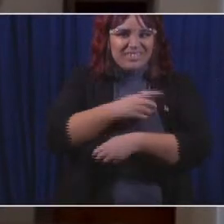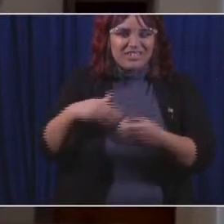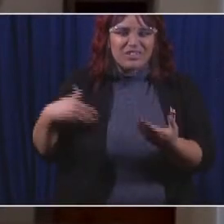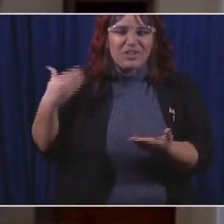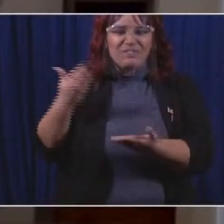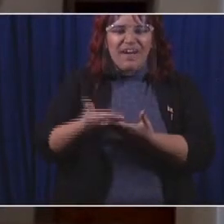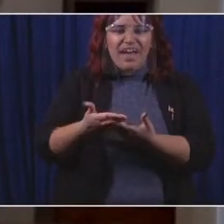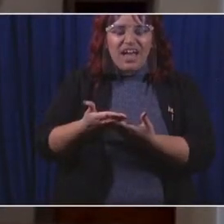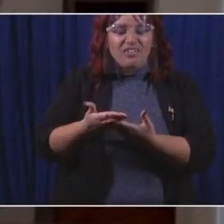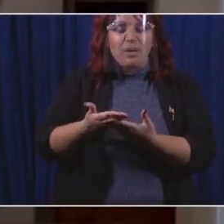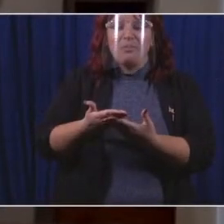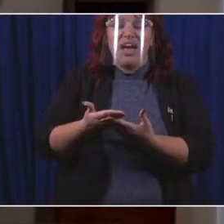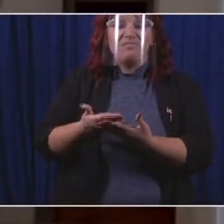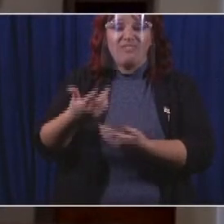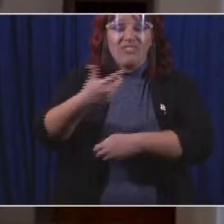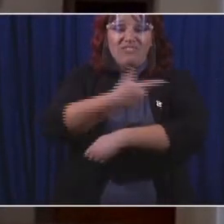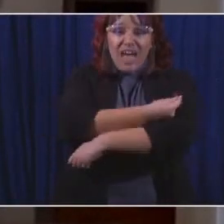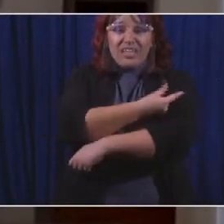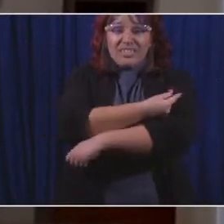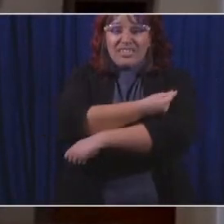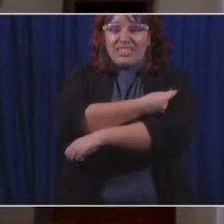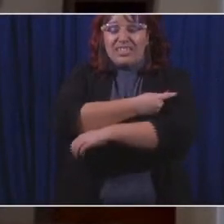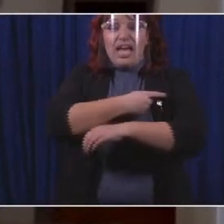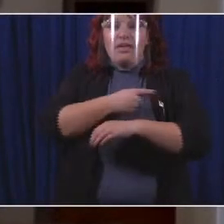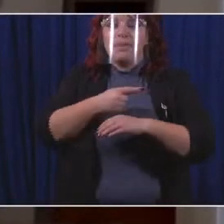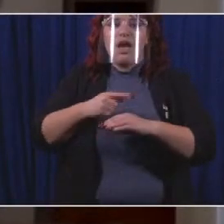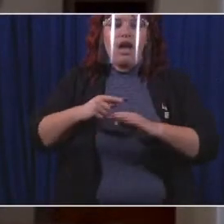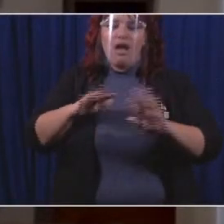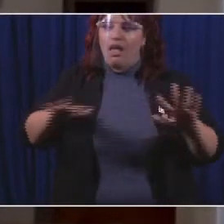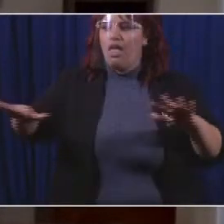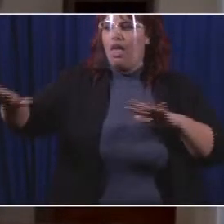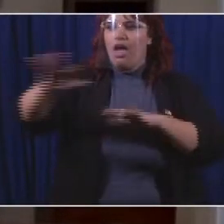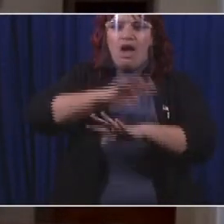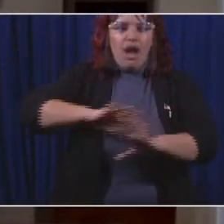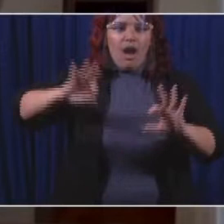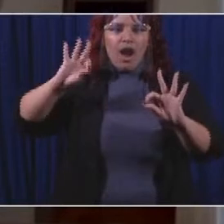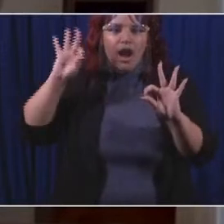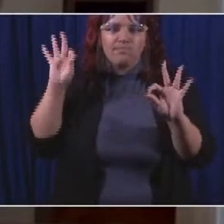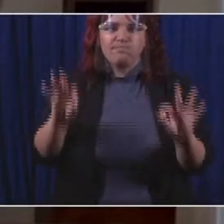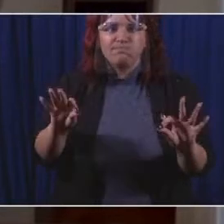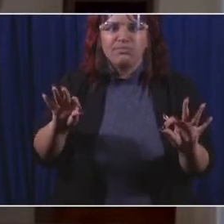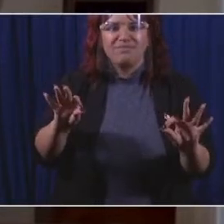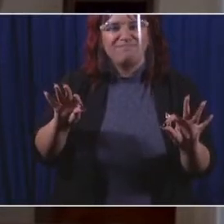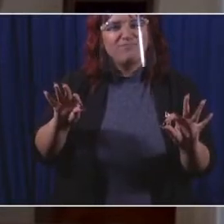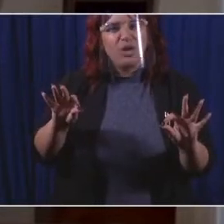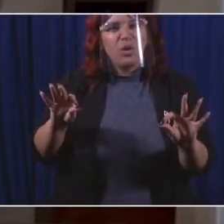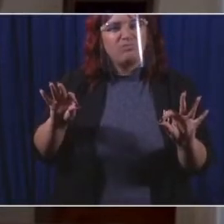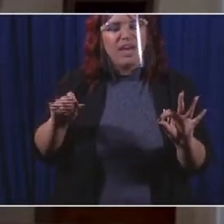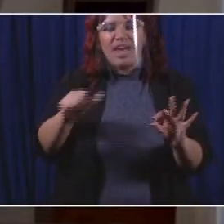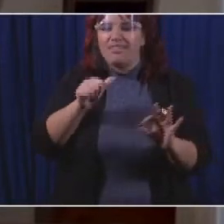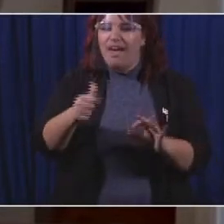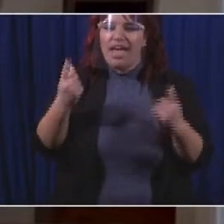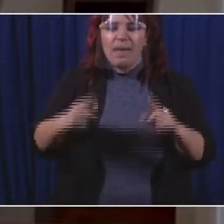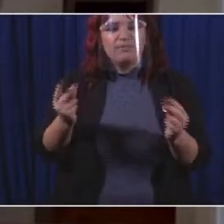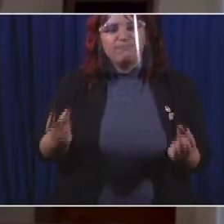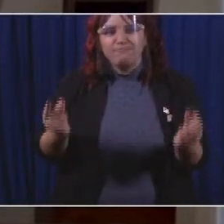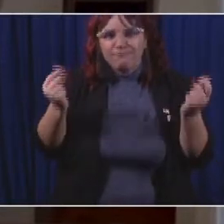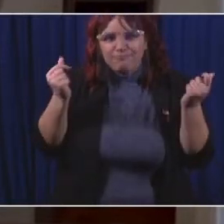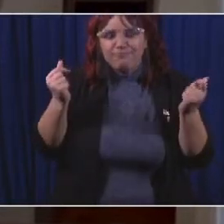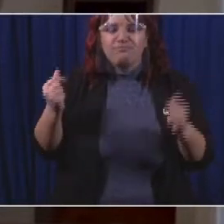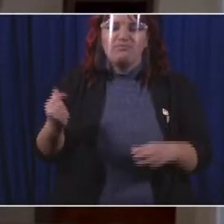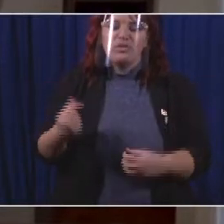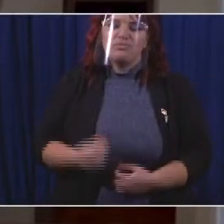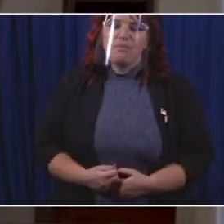vaccine. We must continue to follow our Stay Safe Ohio protocol, the 10 things that we outlined in the last